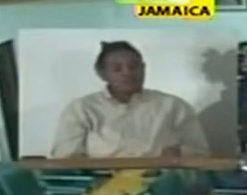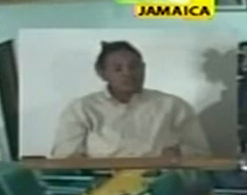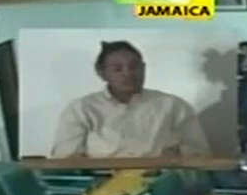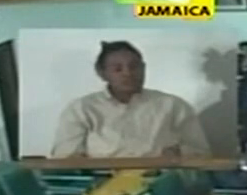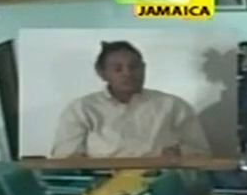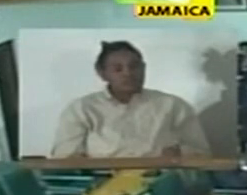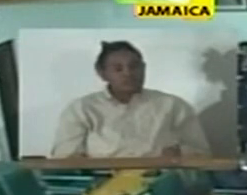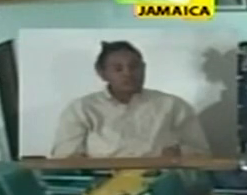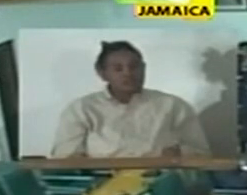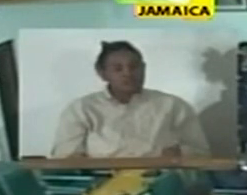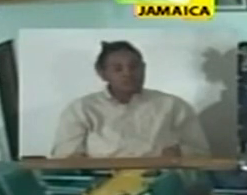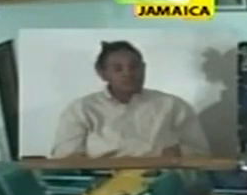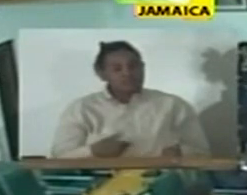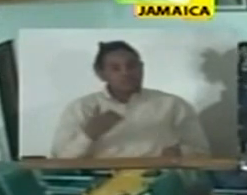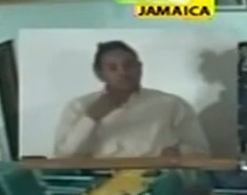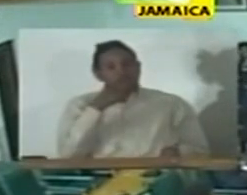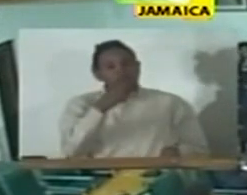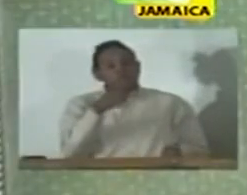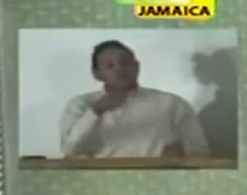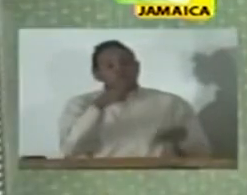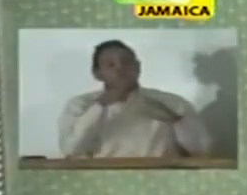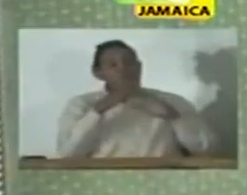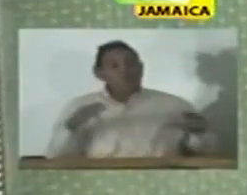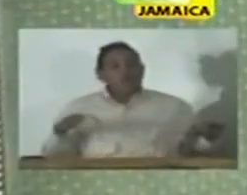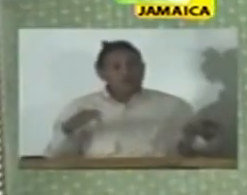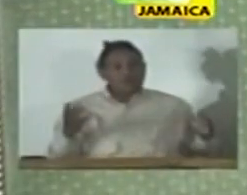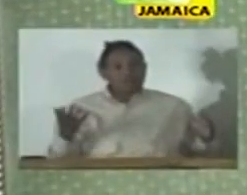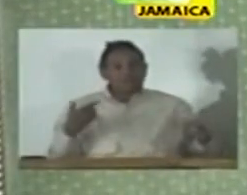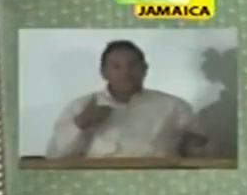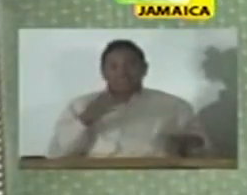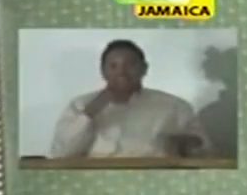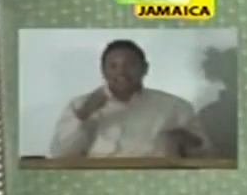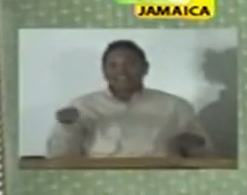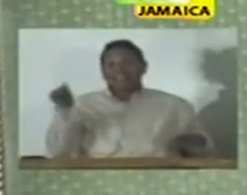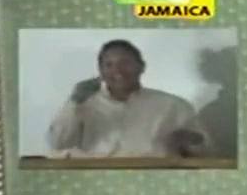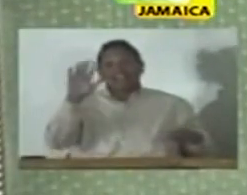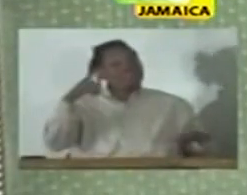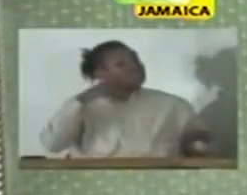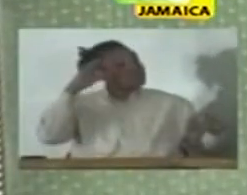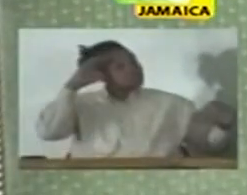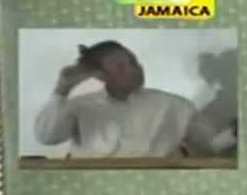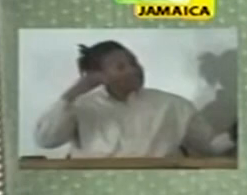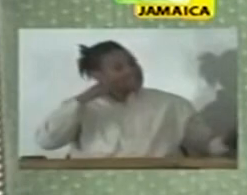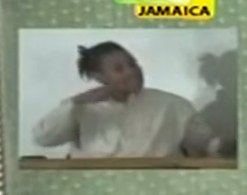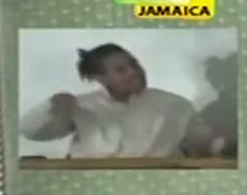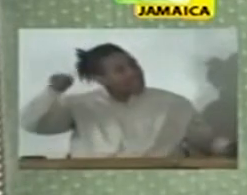own. I said they. So, I leave it at that.